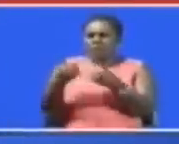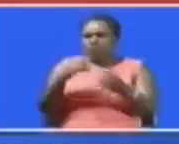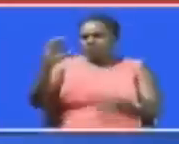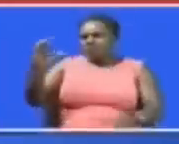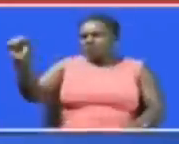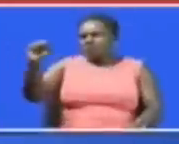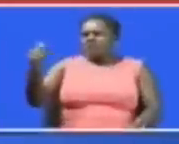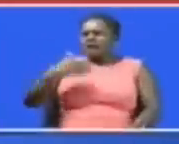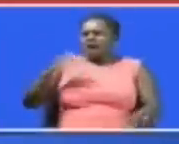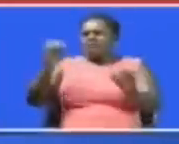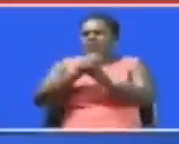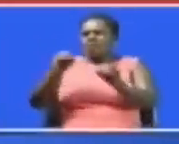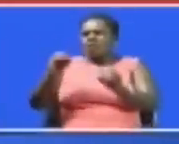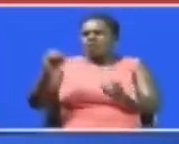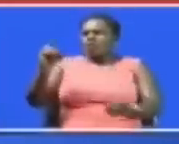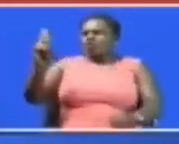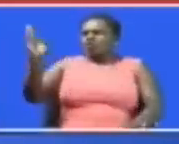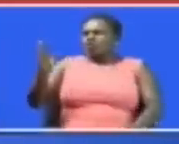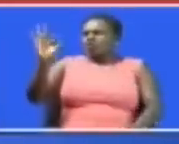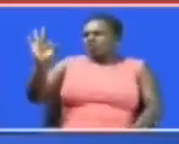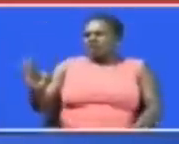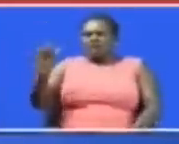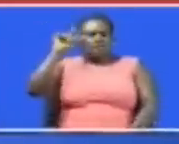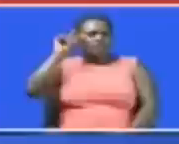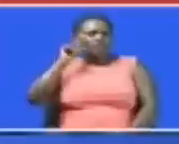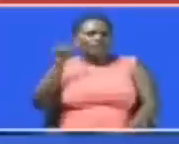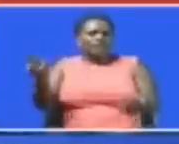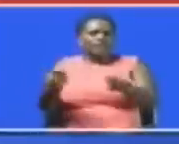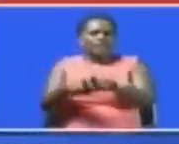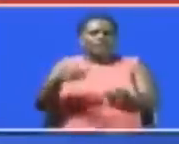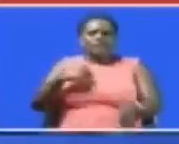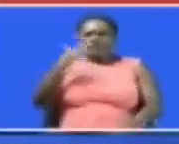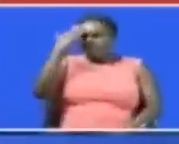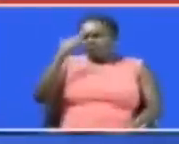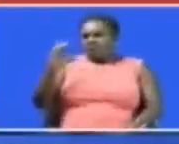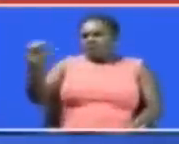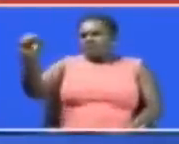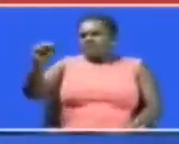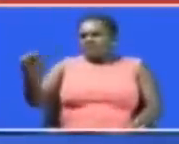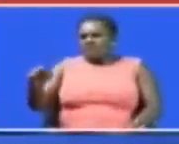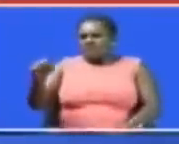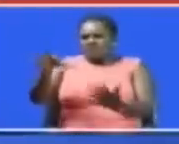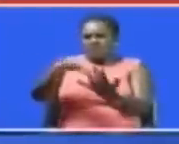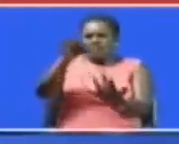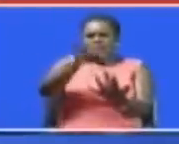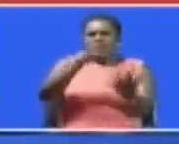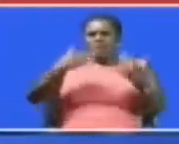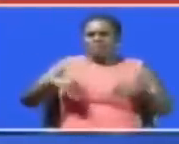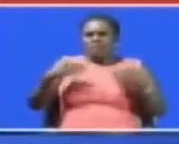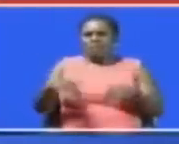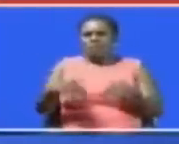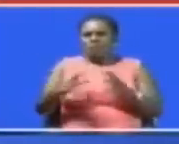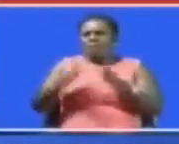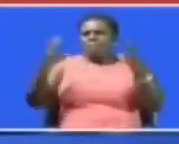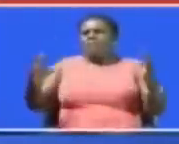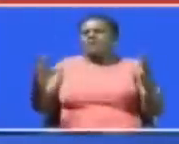about cabinet not having a third of gender, there's also a question of why is cabinet only going to be picked from people who come